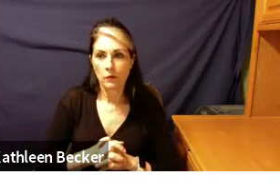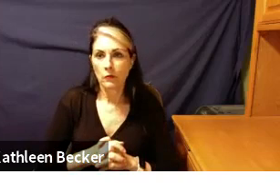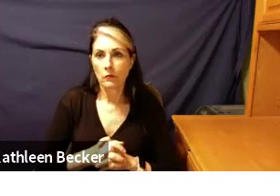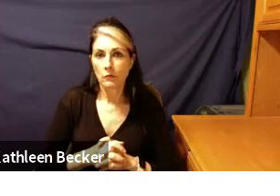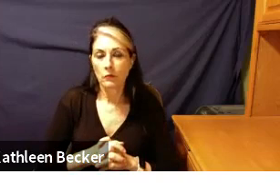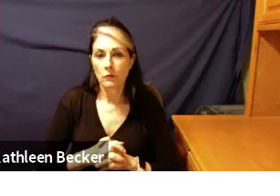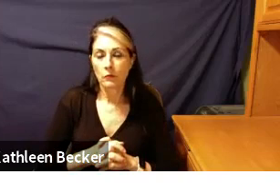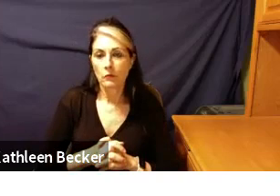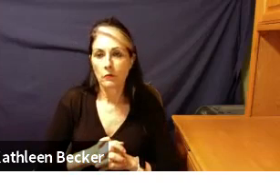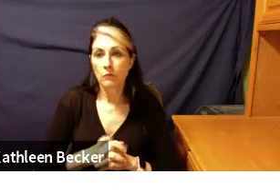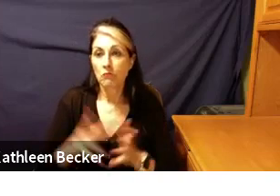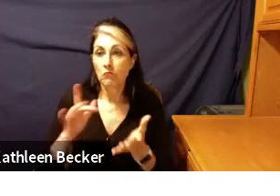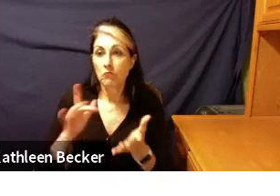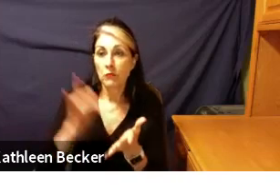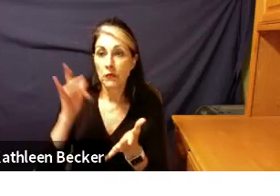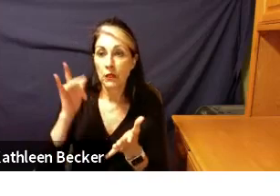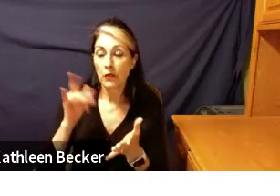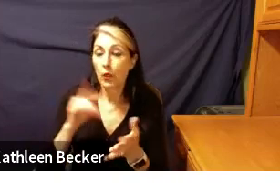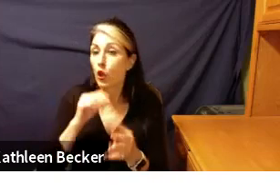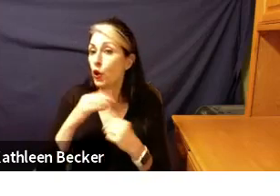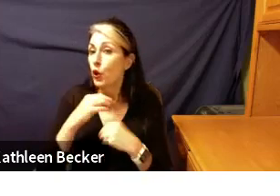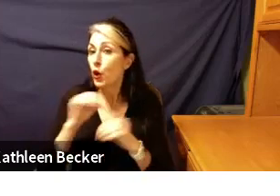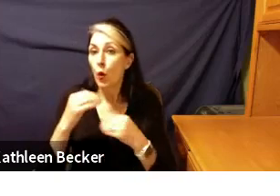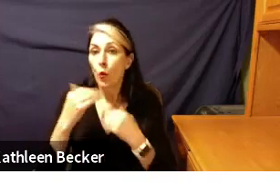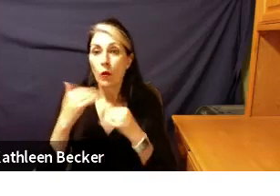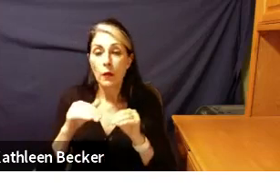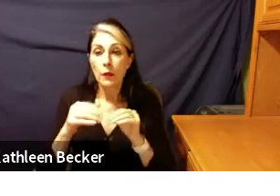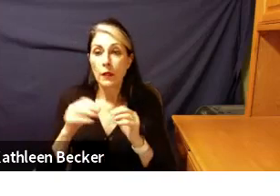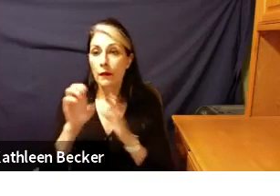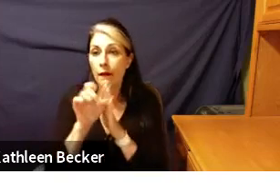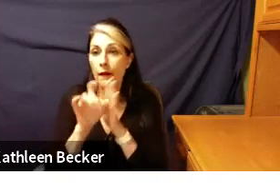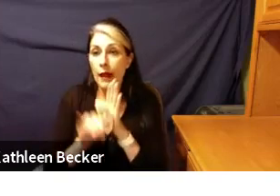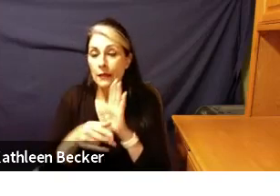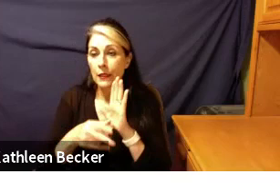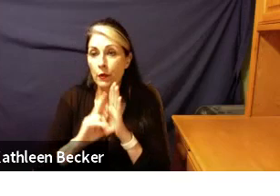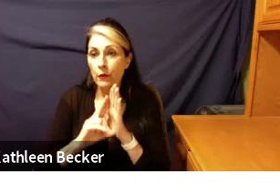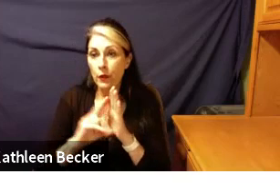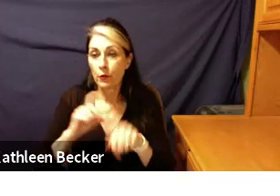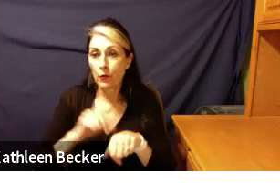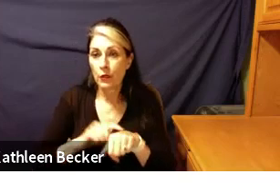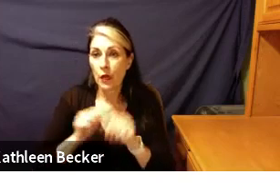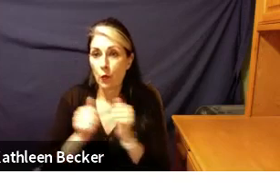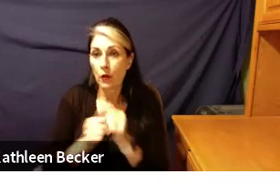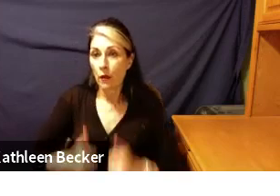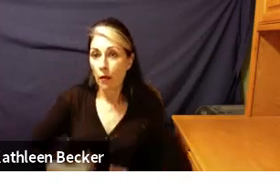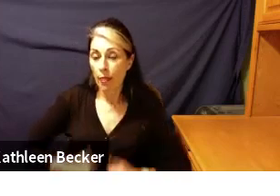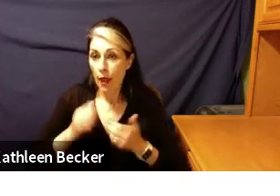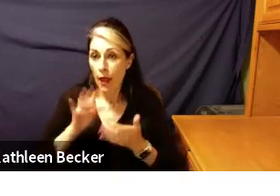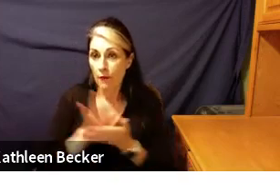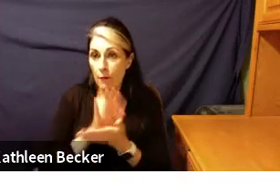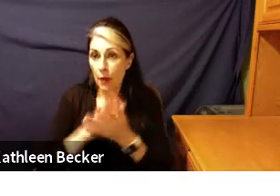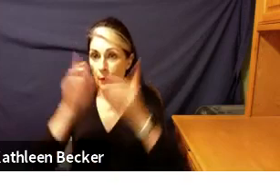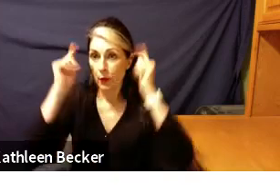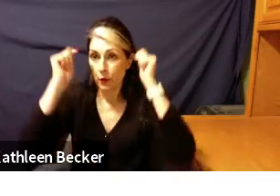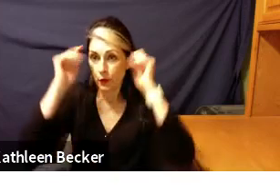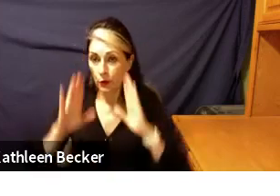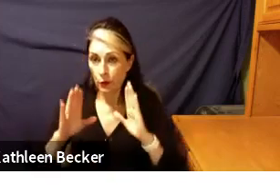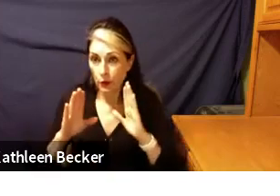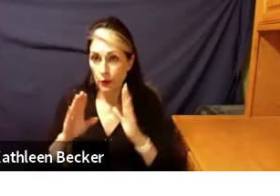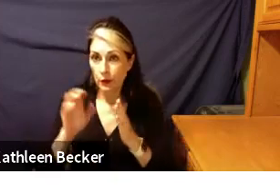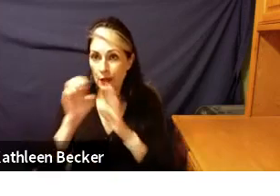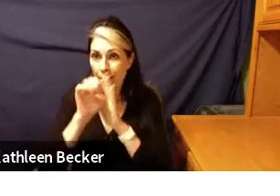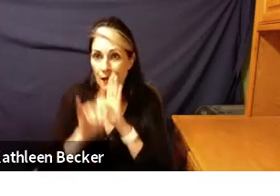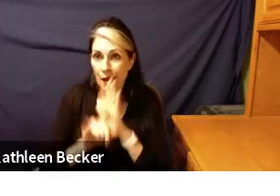Students can take advantage of unlimited essay review sessions with the live paper tutors. The essay review